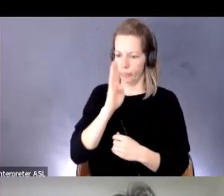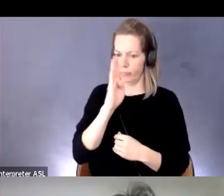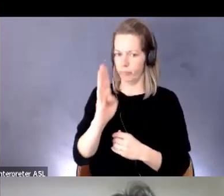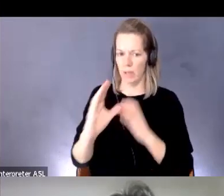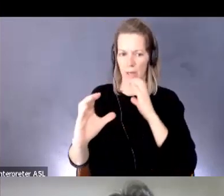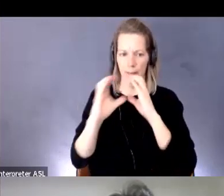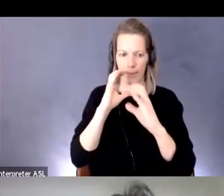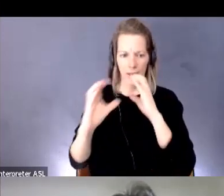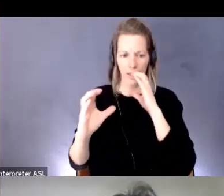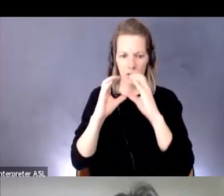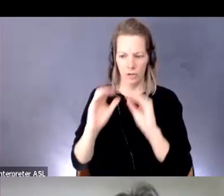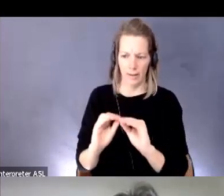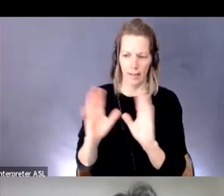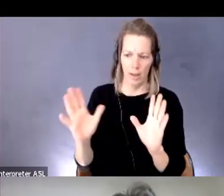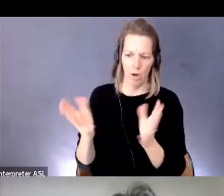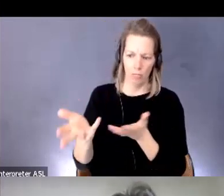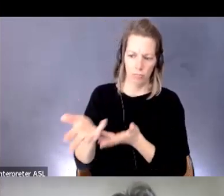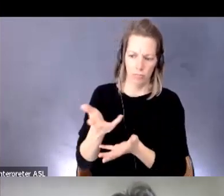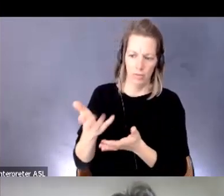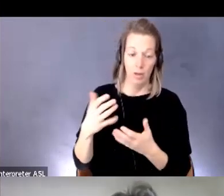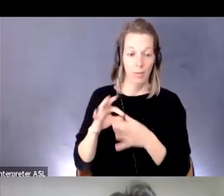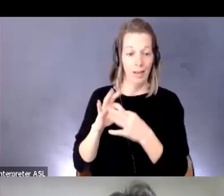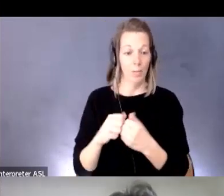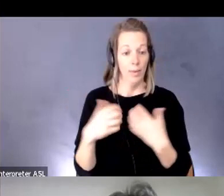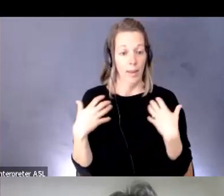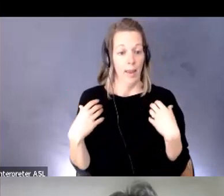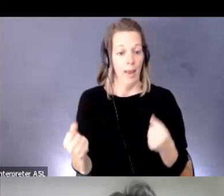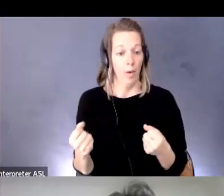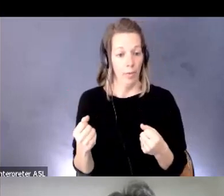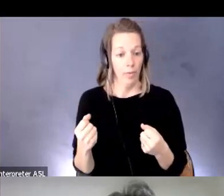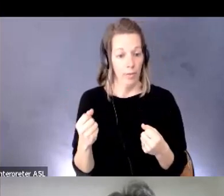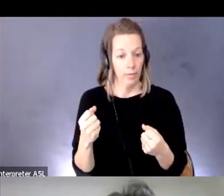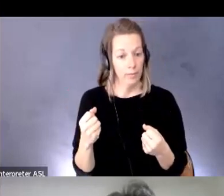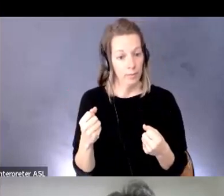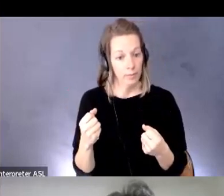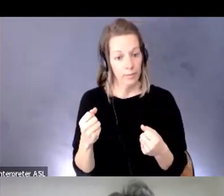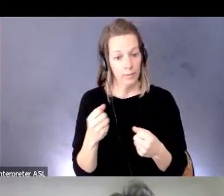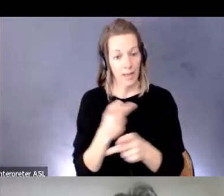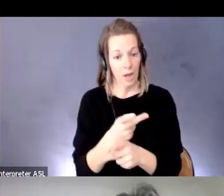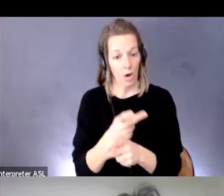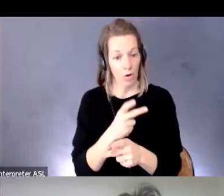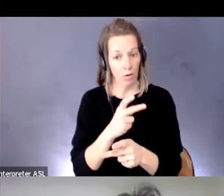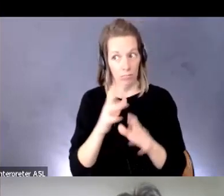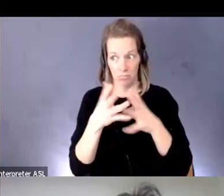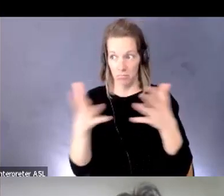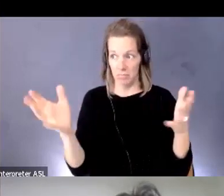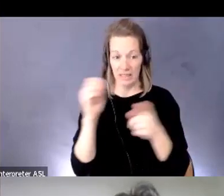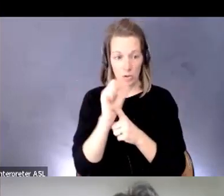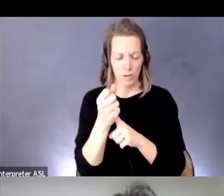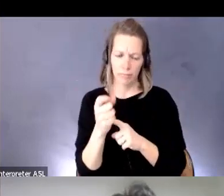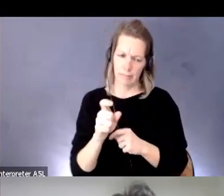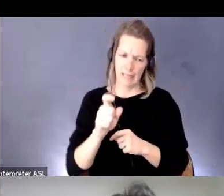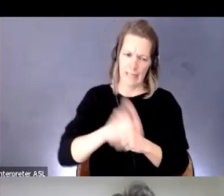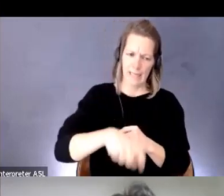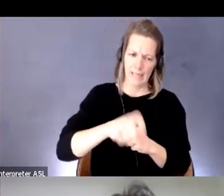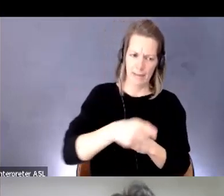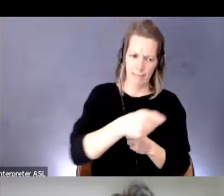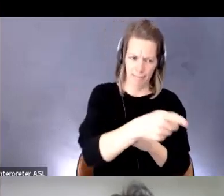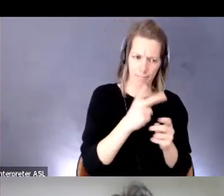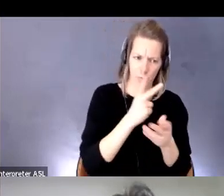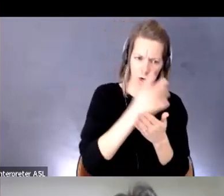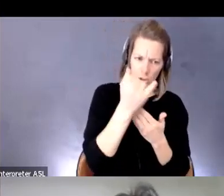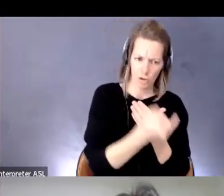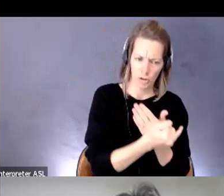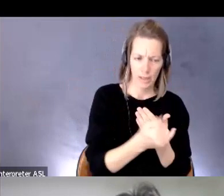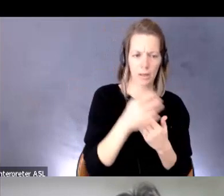healthcare settings, we absolutely need this project. We need the data, and then we need to use it to make